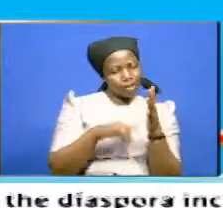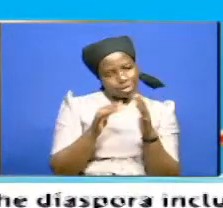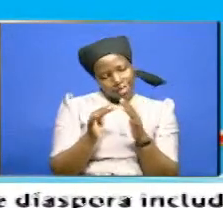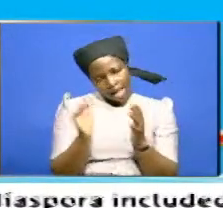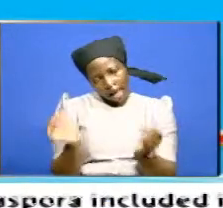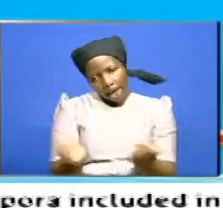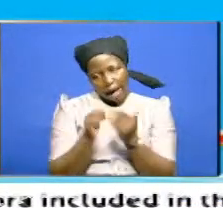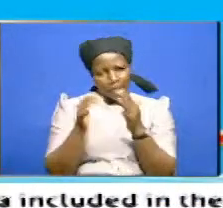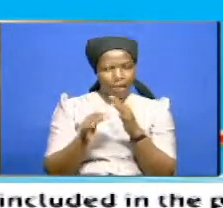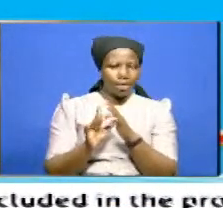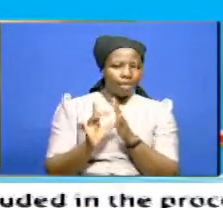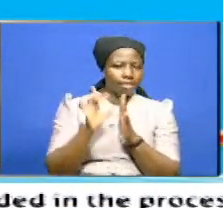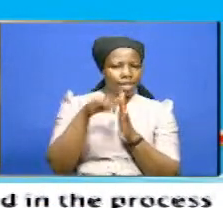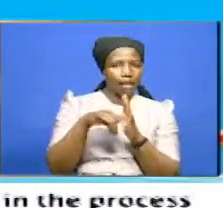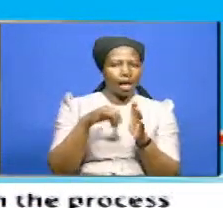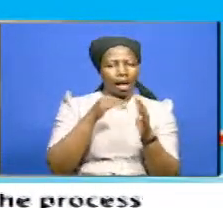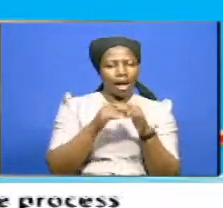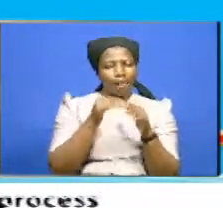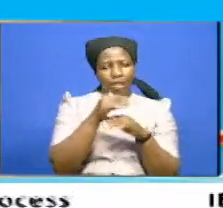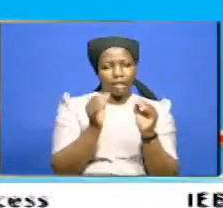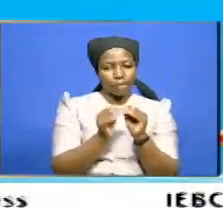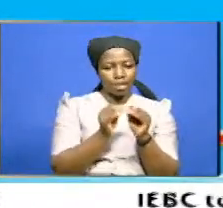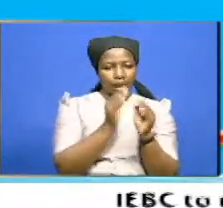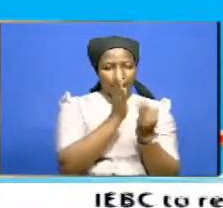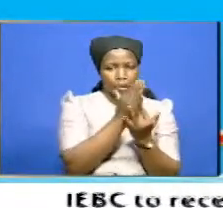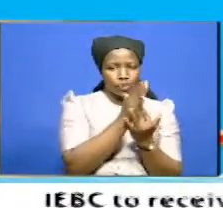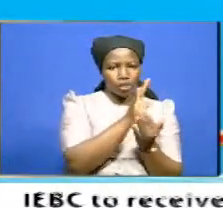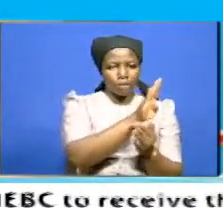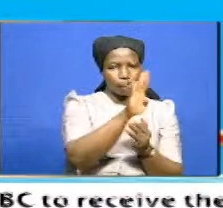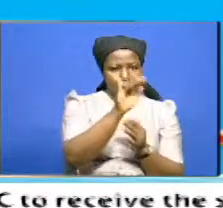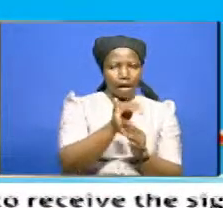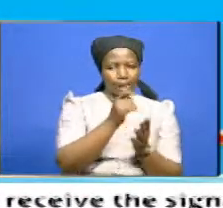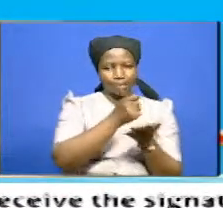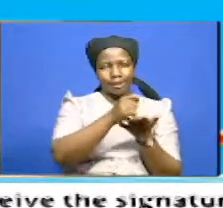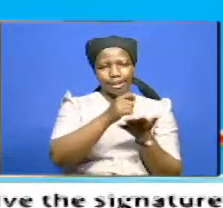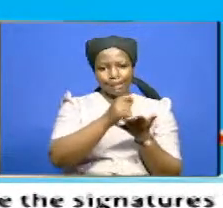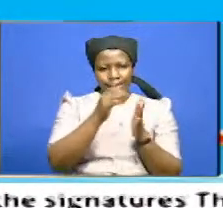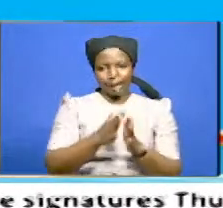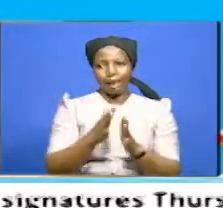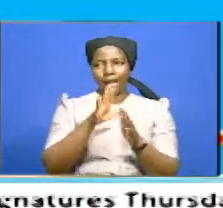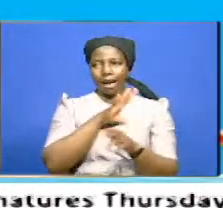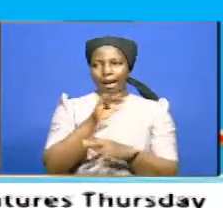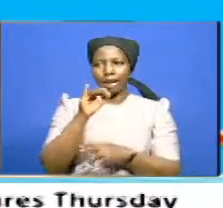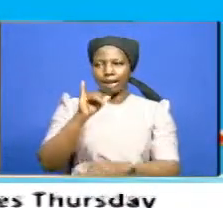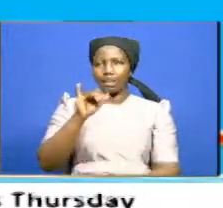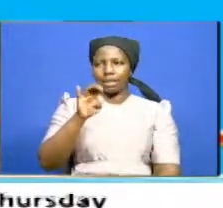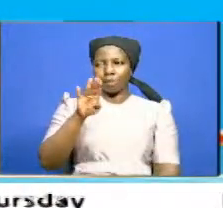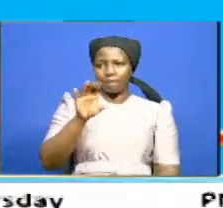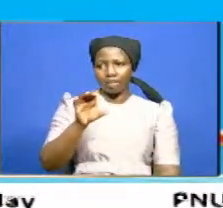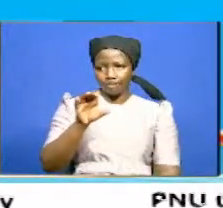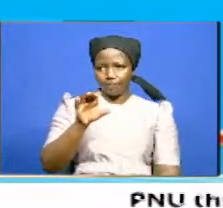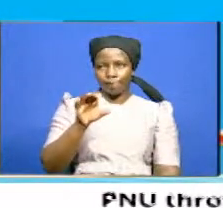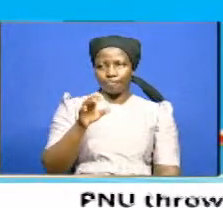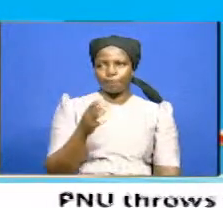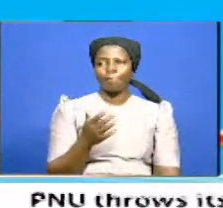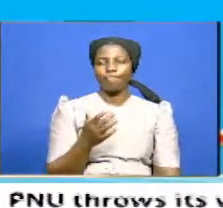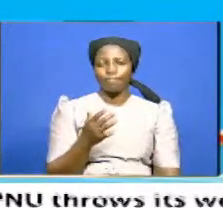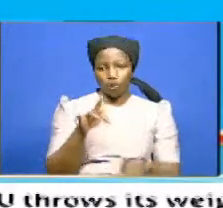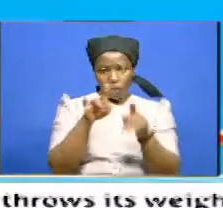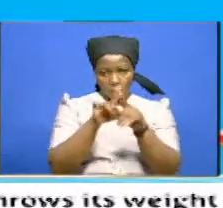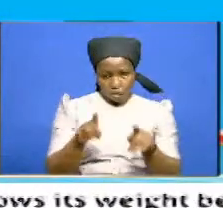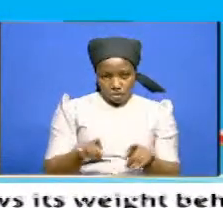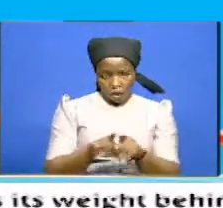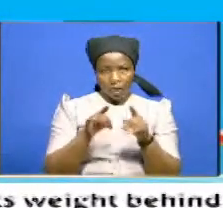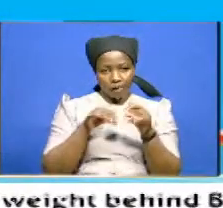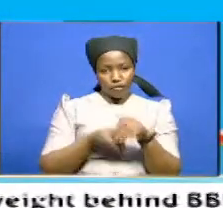of that meeting between the BBI Secretariat and the IEBC. We're also keeping